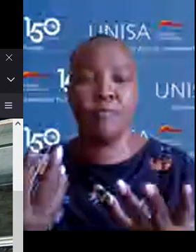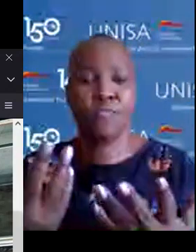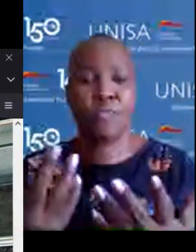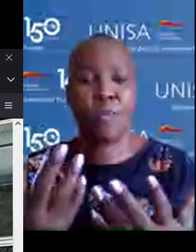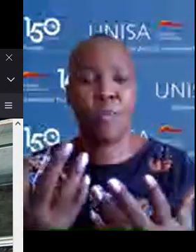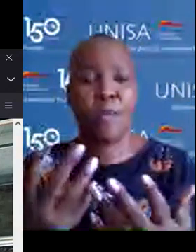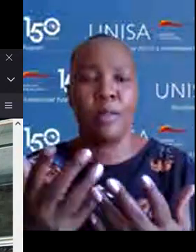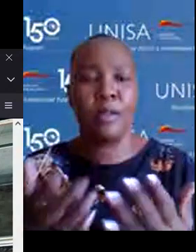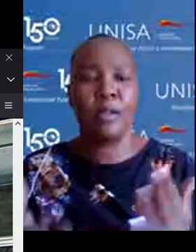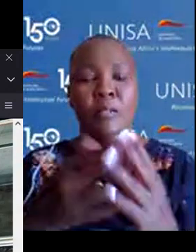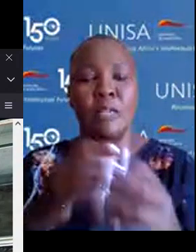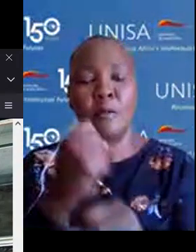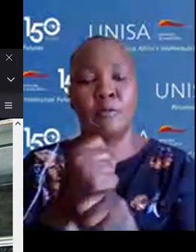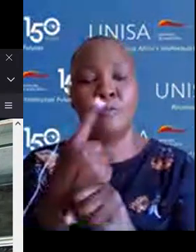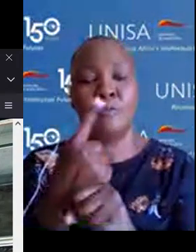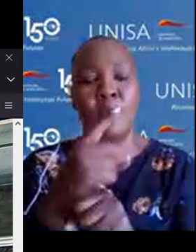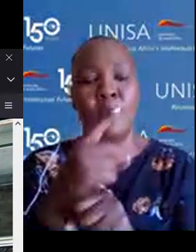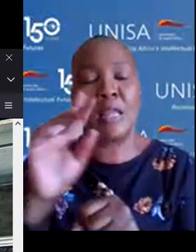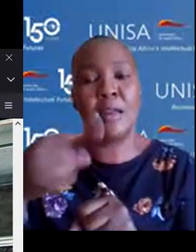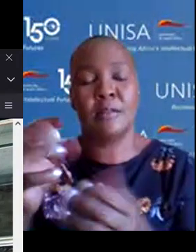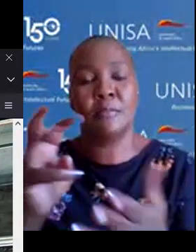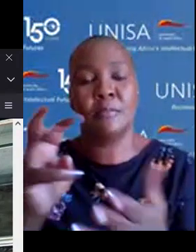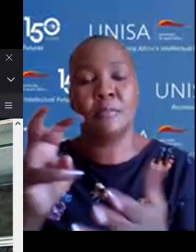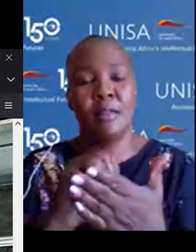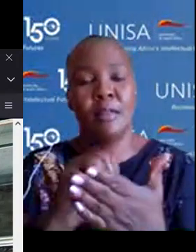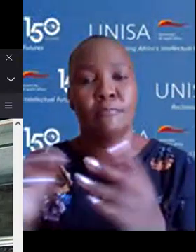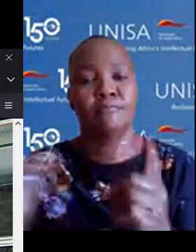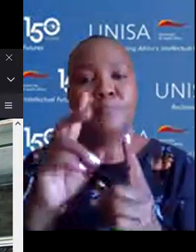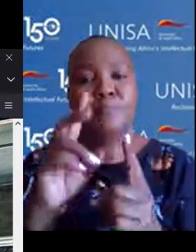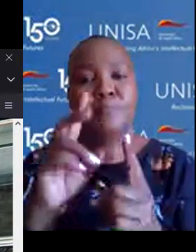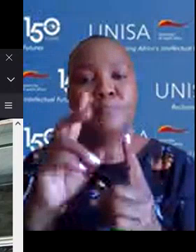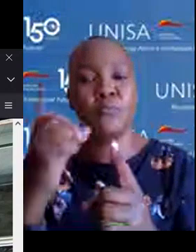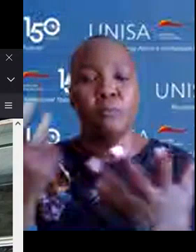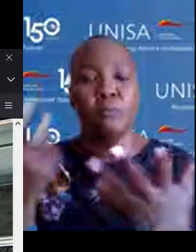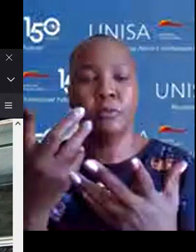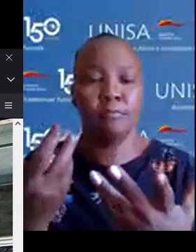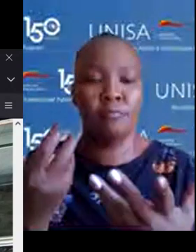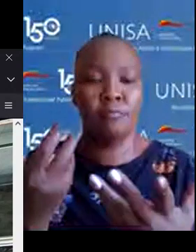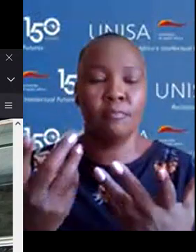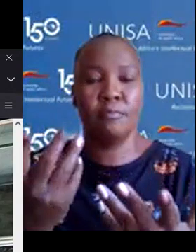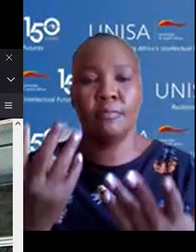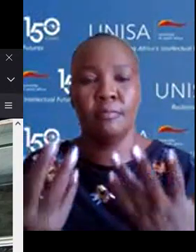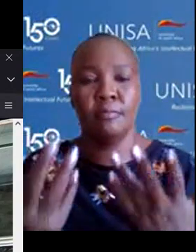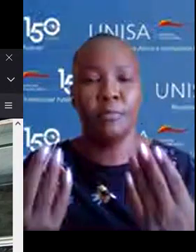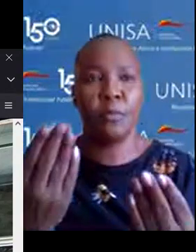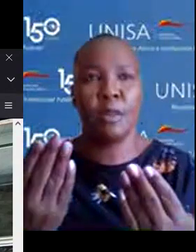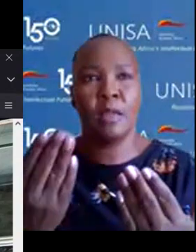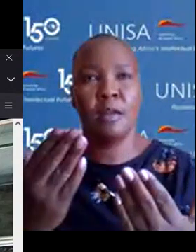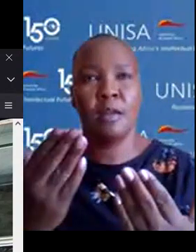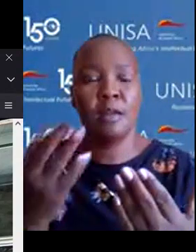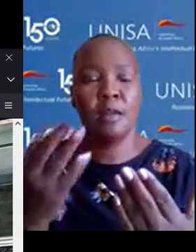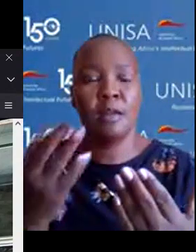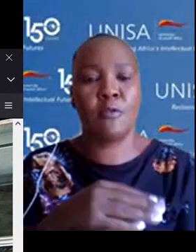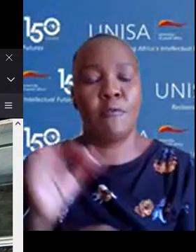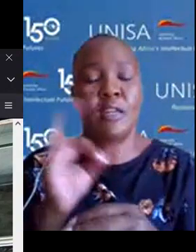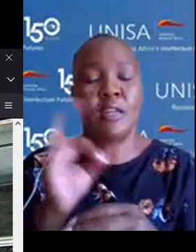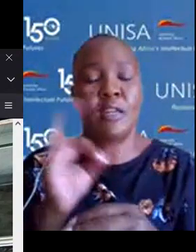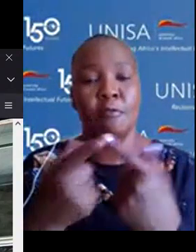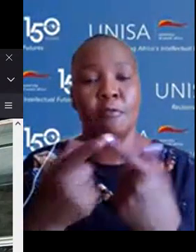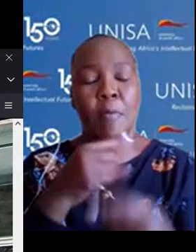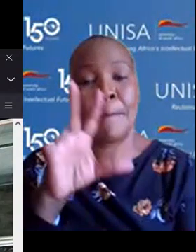Gauteng. So the next ones that we will be visiting will be Florida from Monday to